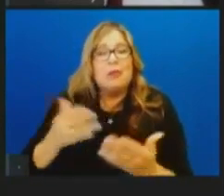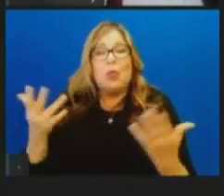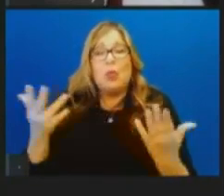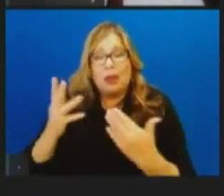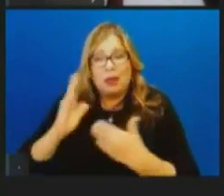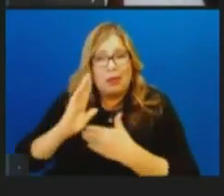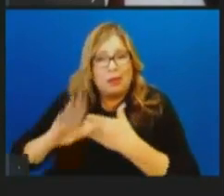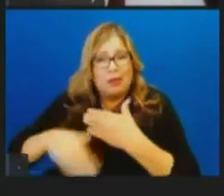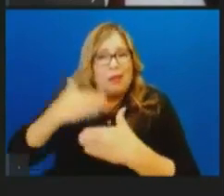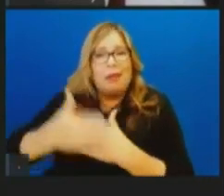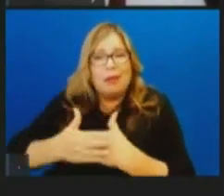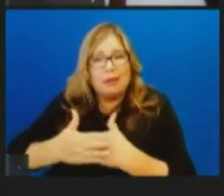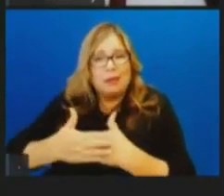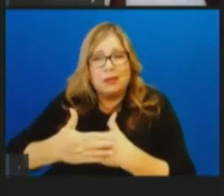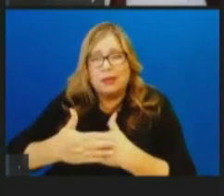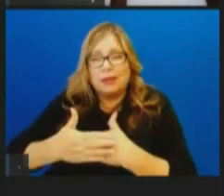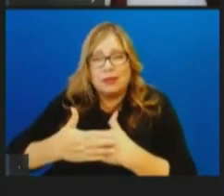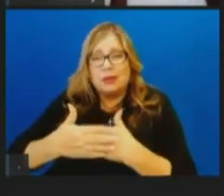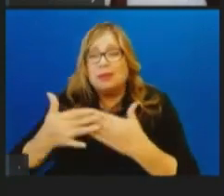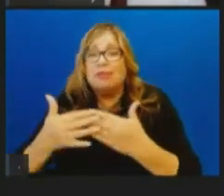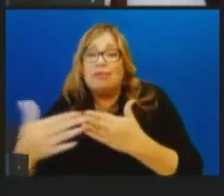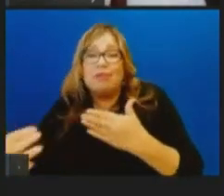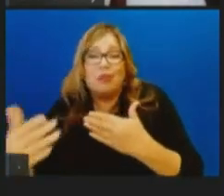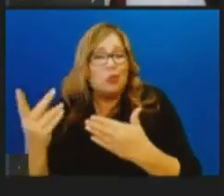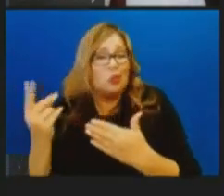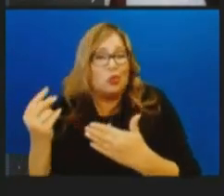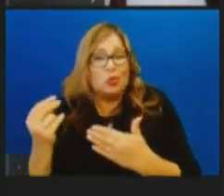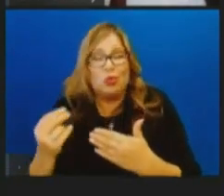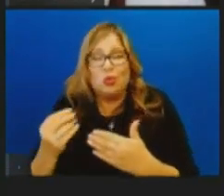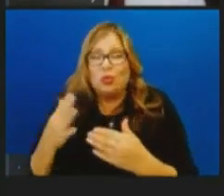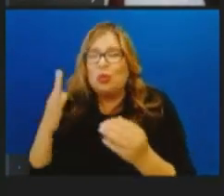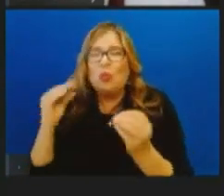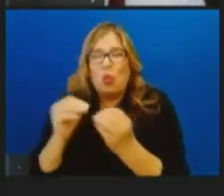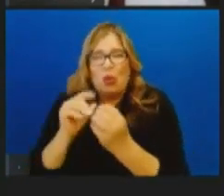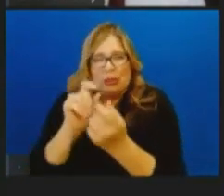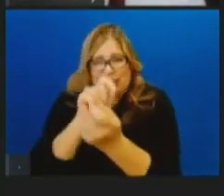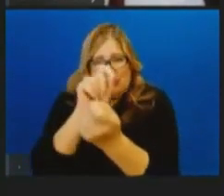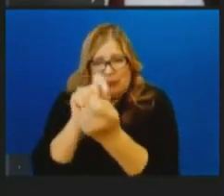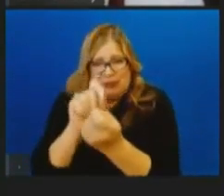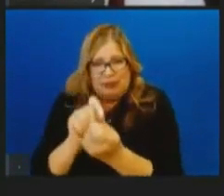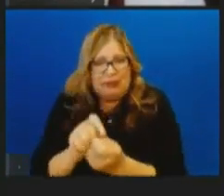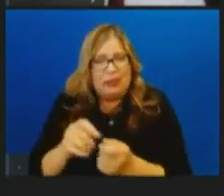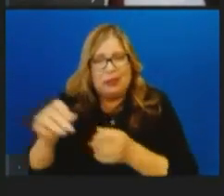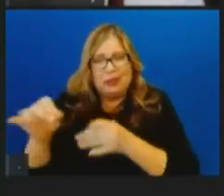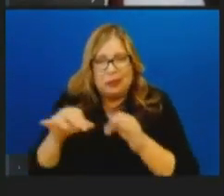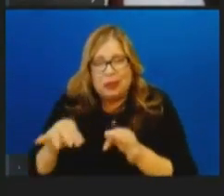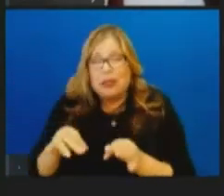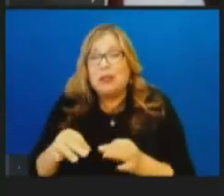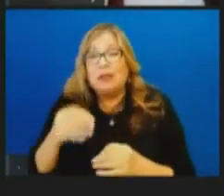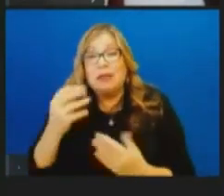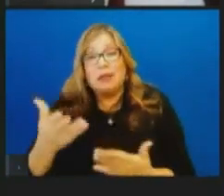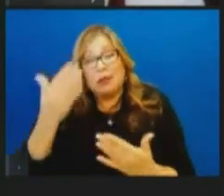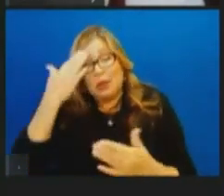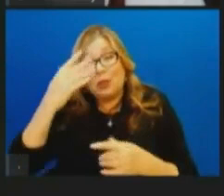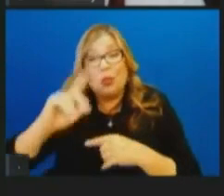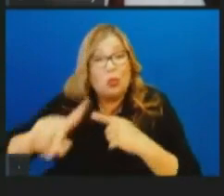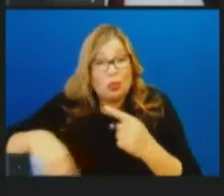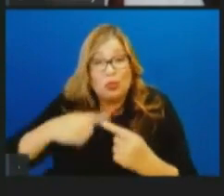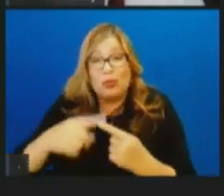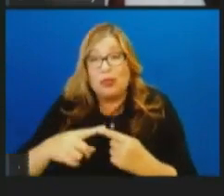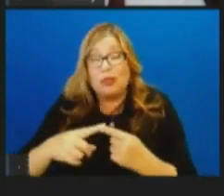next period of time will look like, and with some specificity, give a date when